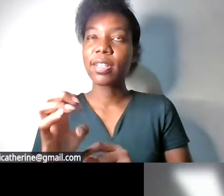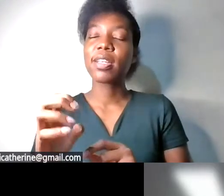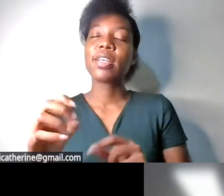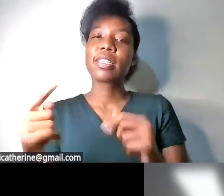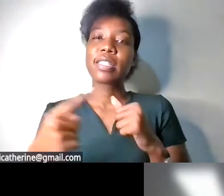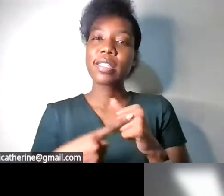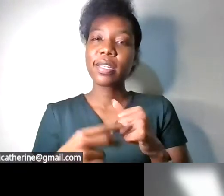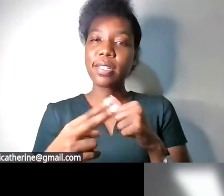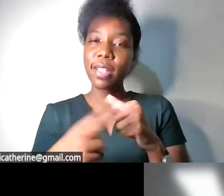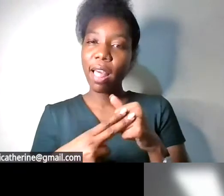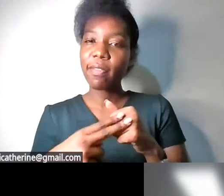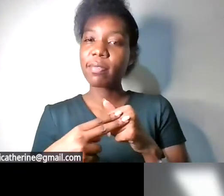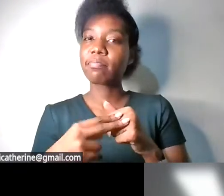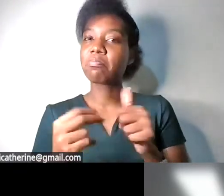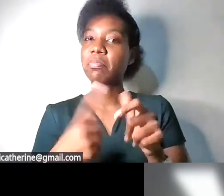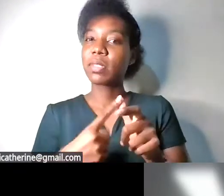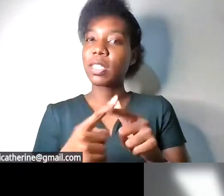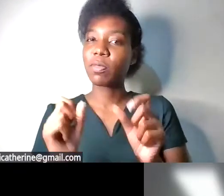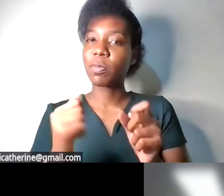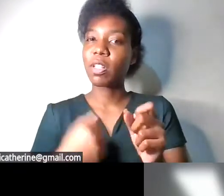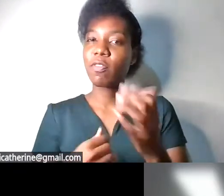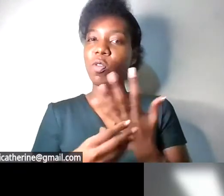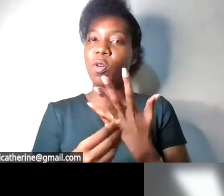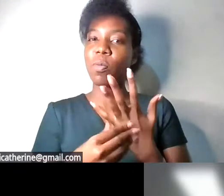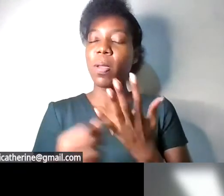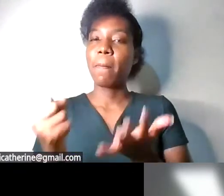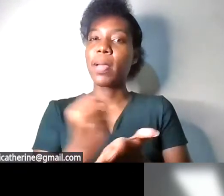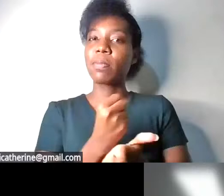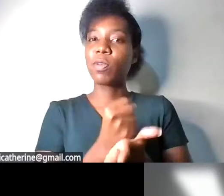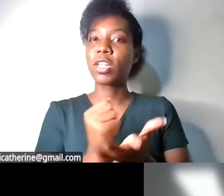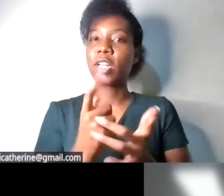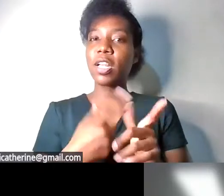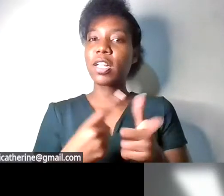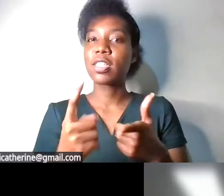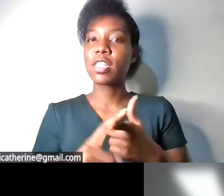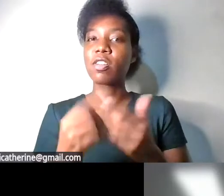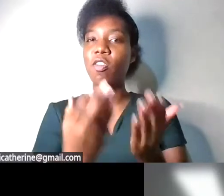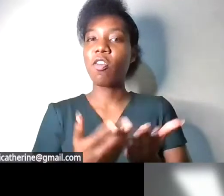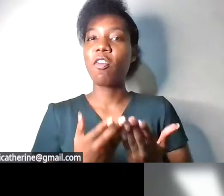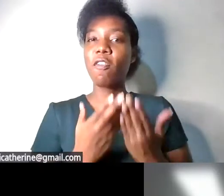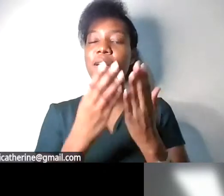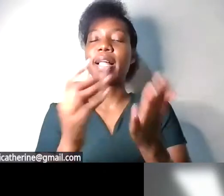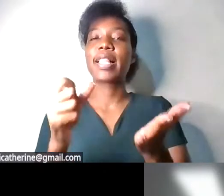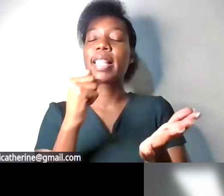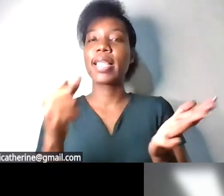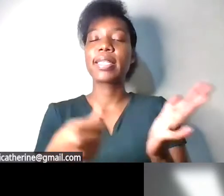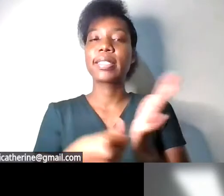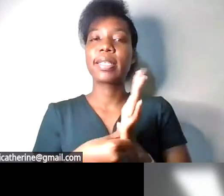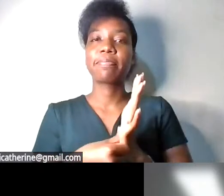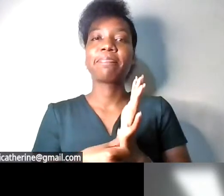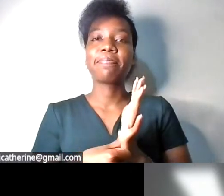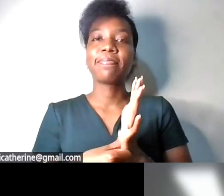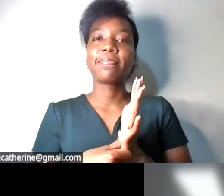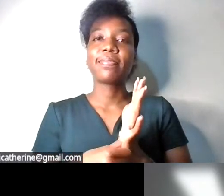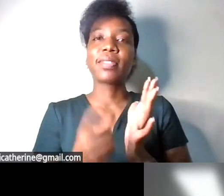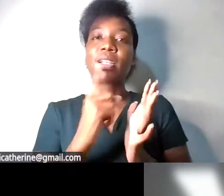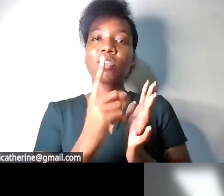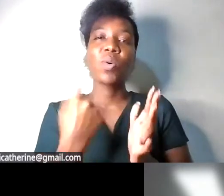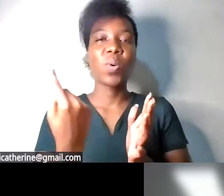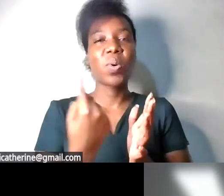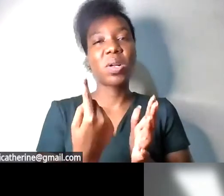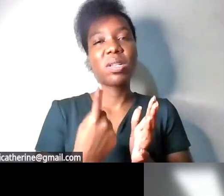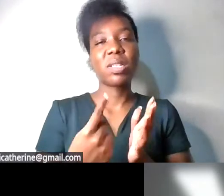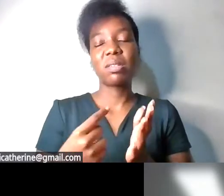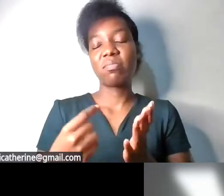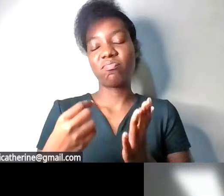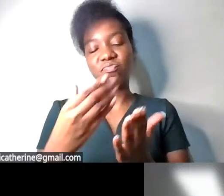with the passport, copy of the passport, and then we'll be able to give them an offer letter. So basically, it's transcripts is what will work for